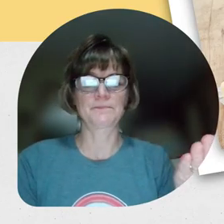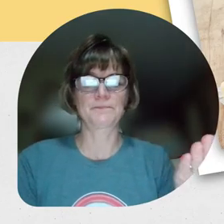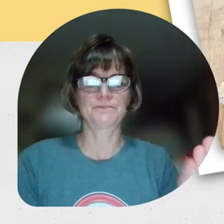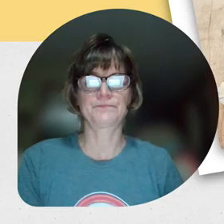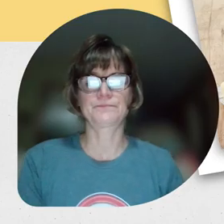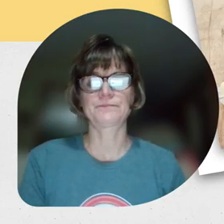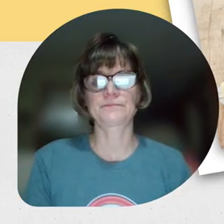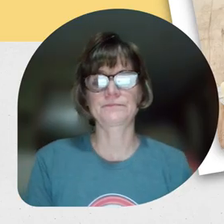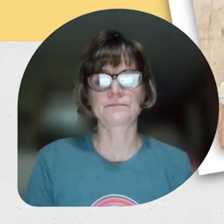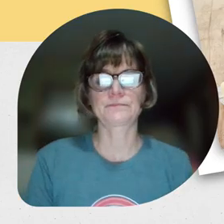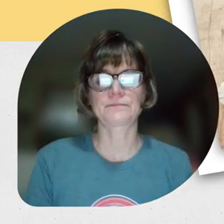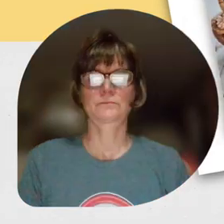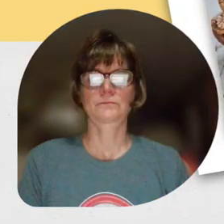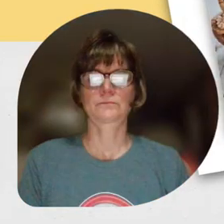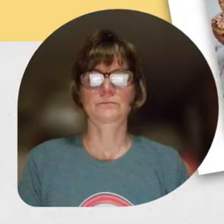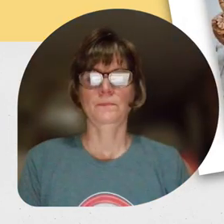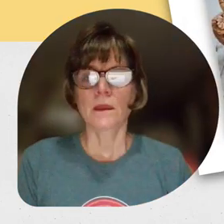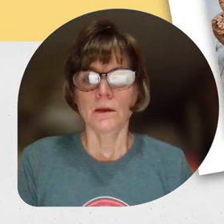dairy.